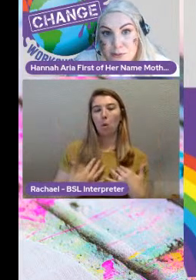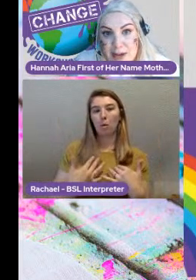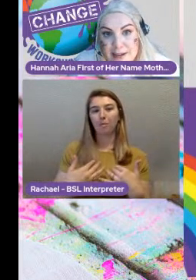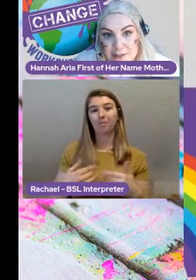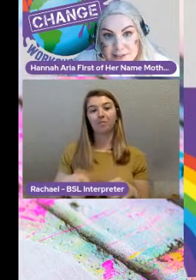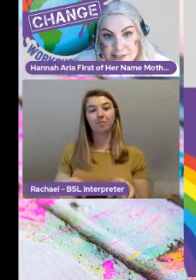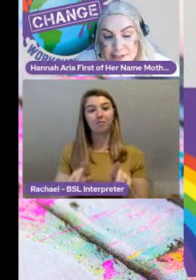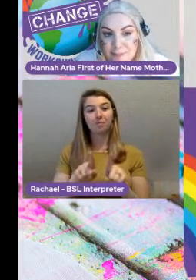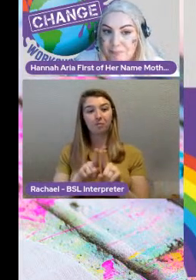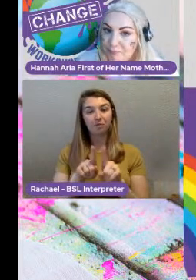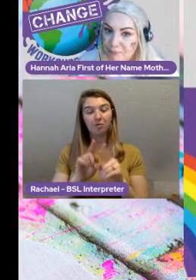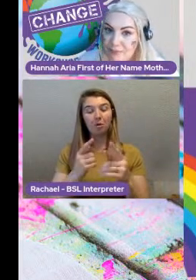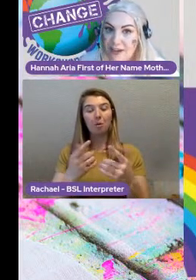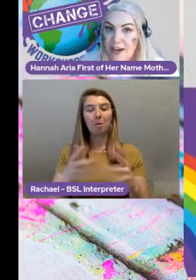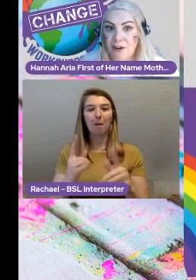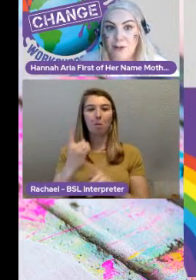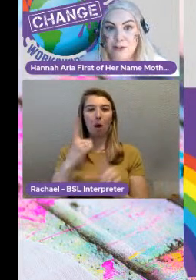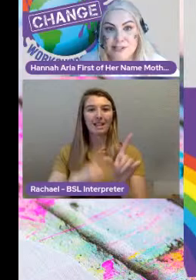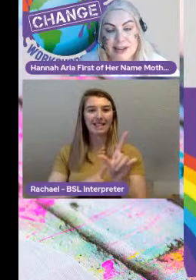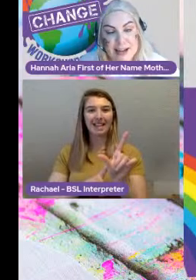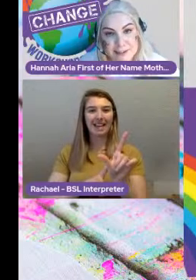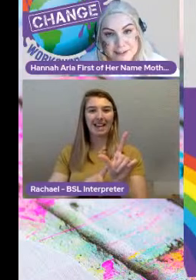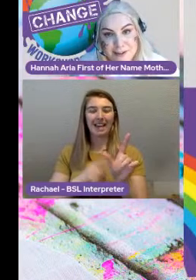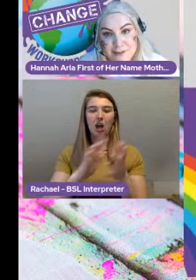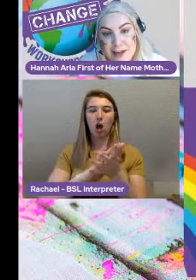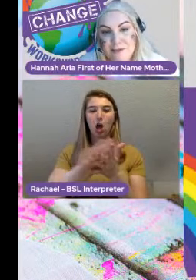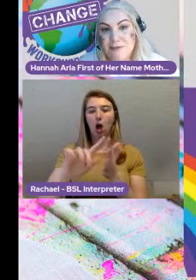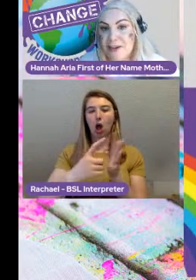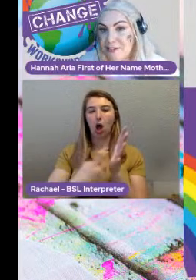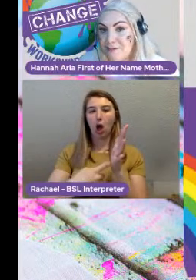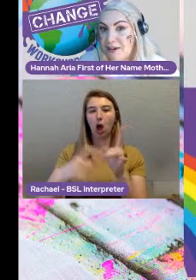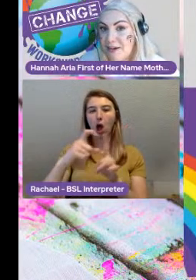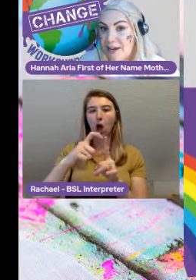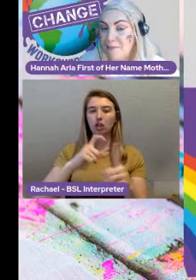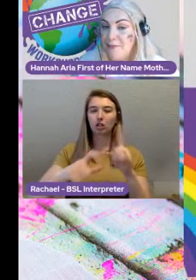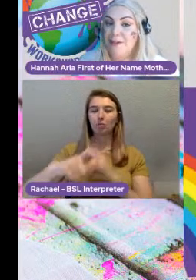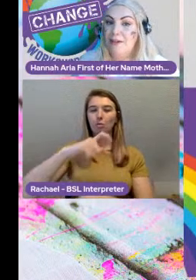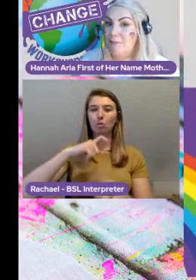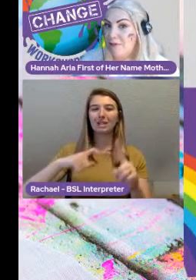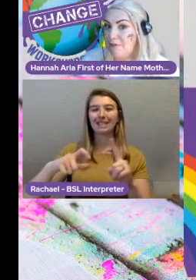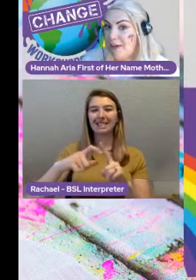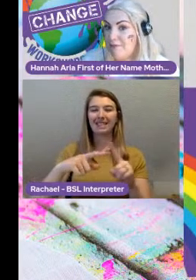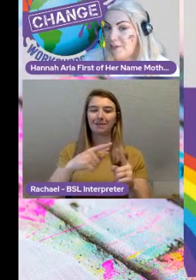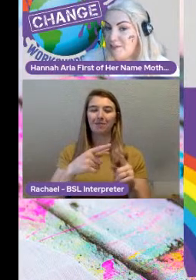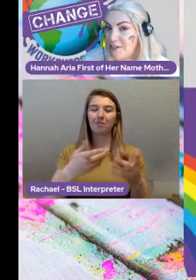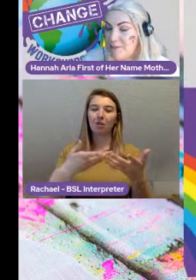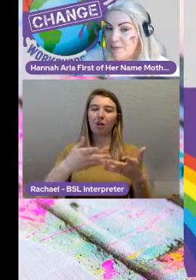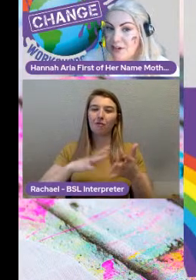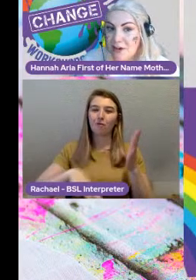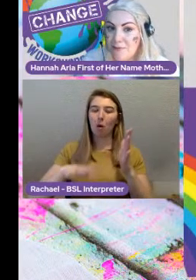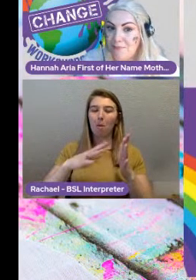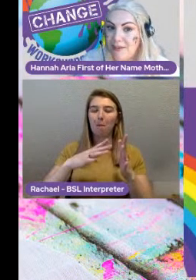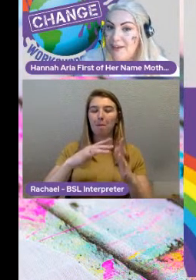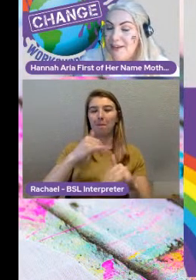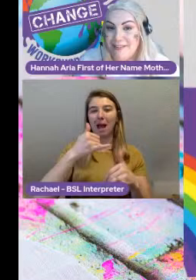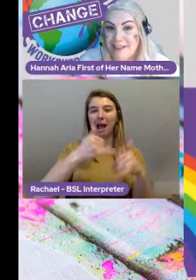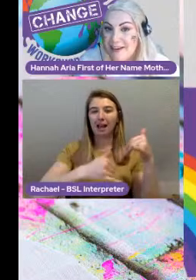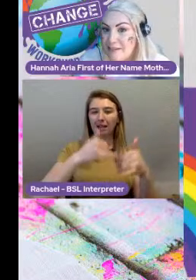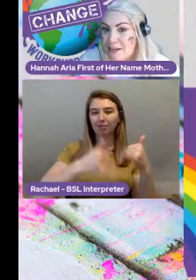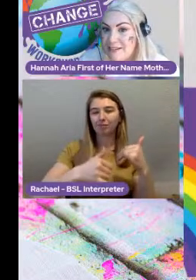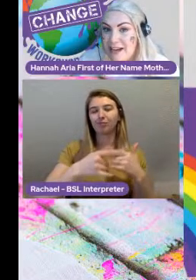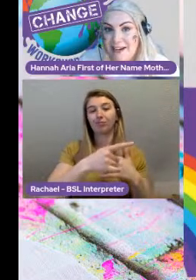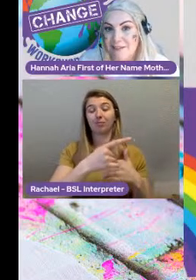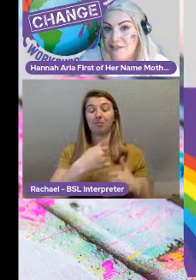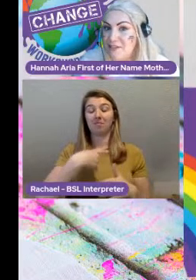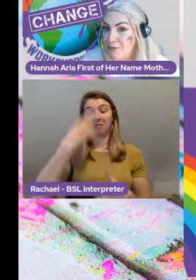milk bottle elephants. And I was Hannah Aria, first of her name, mother of elephants. So